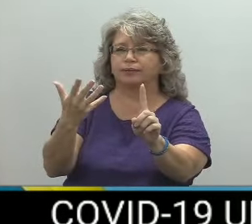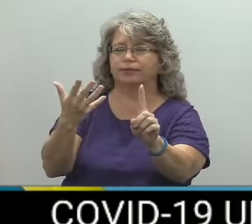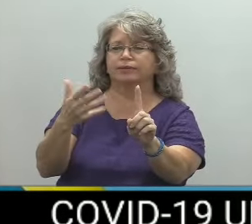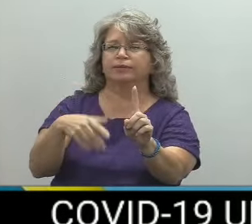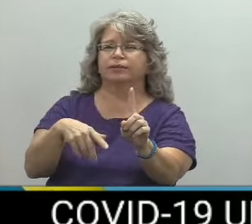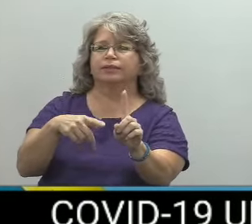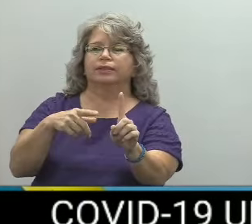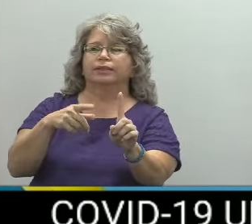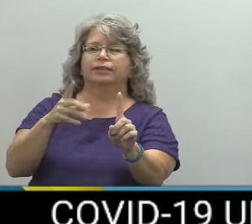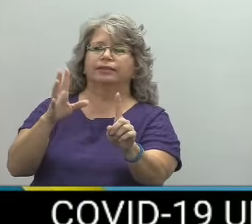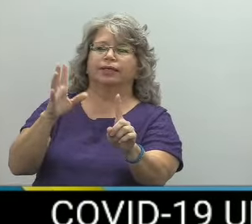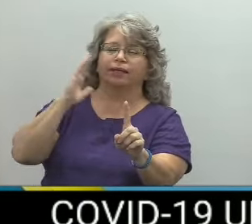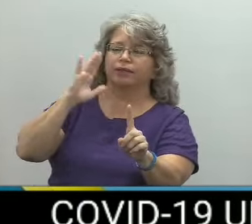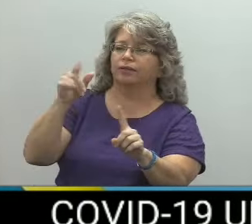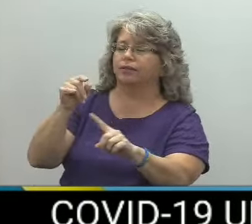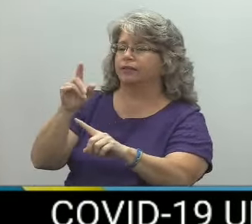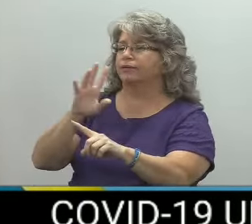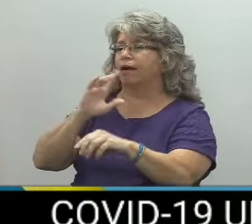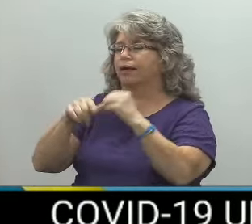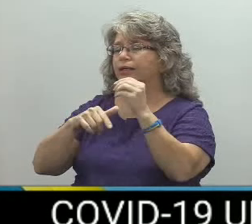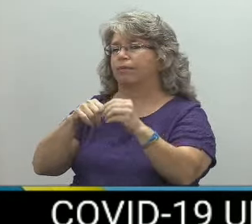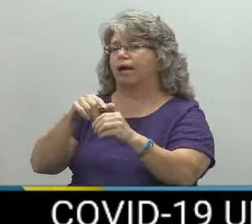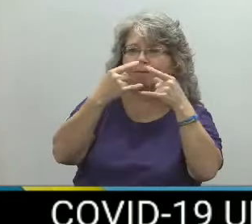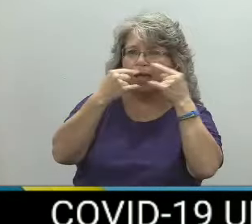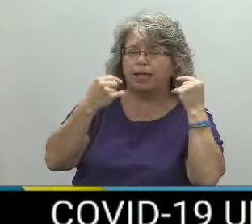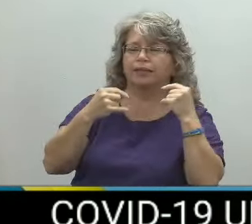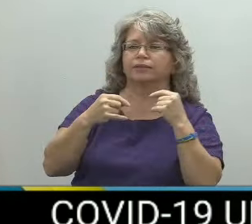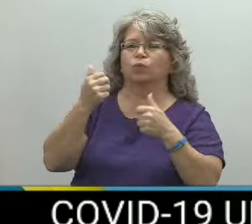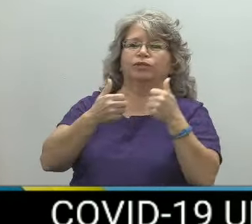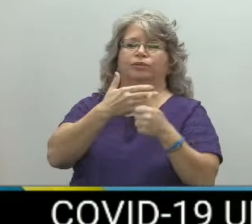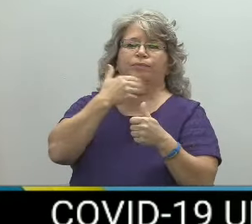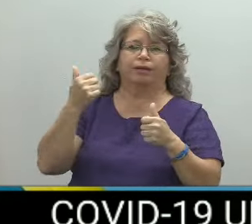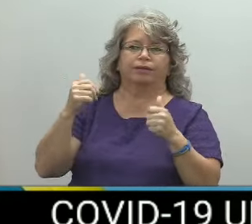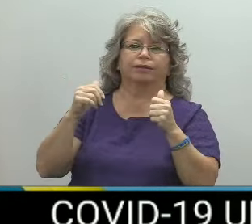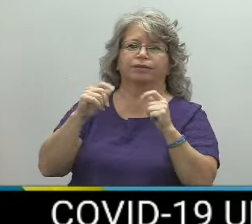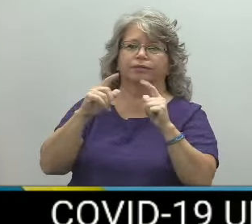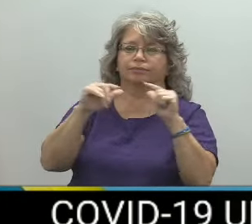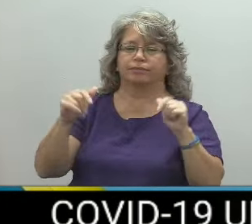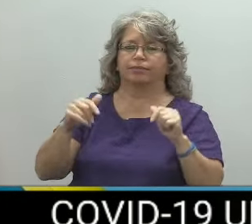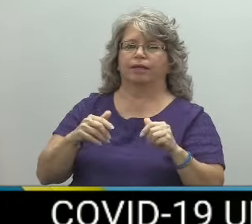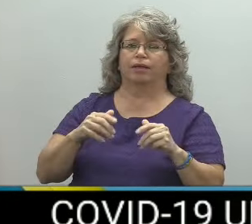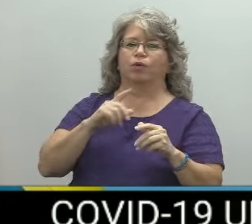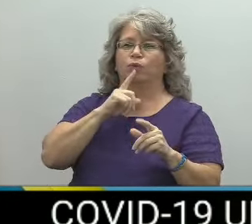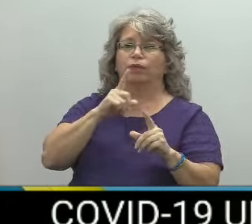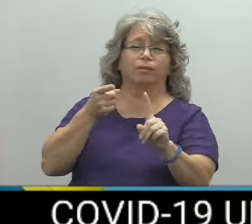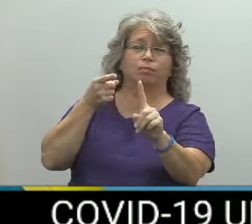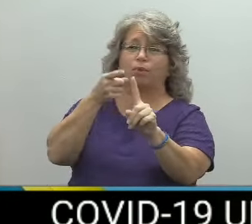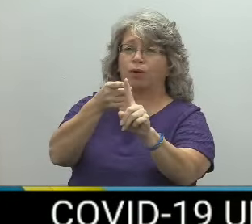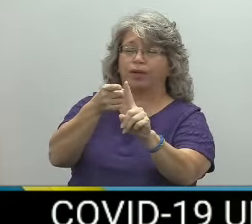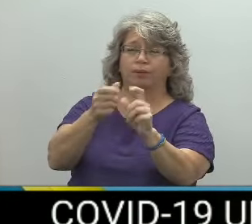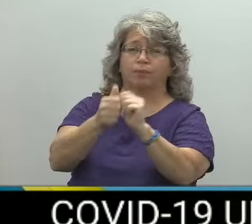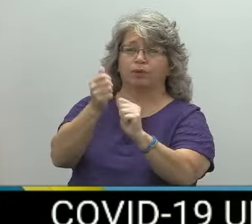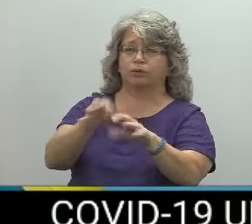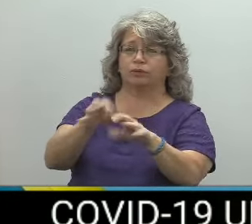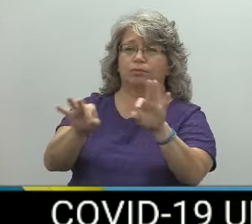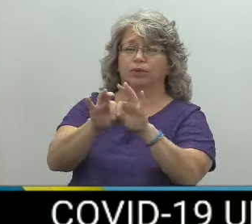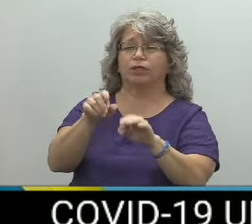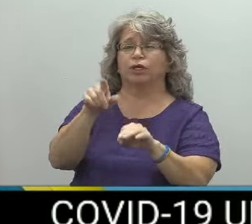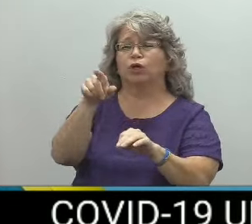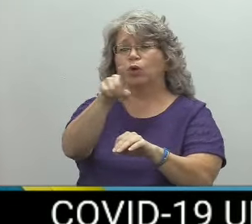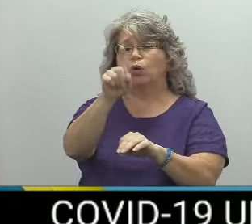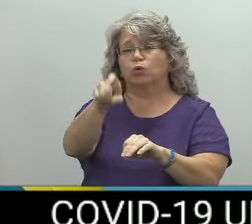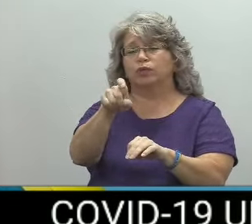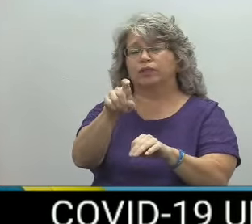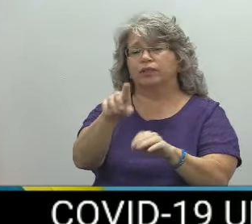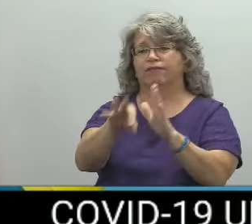about N95 mask and surgical mask and all these other things, part of it that I got out of it was that you need to find something that's